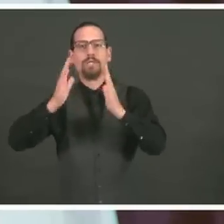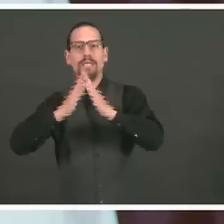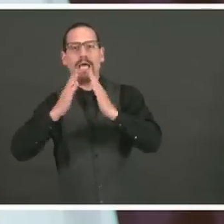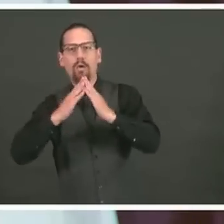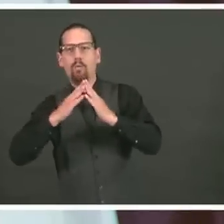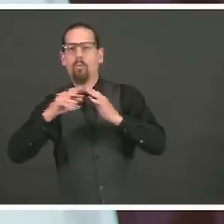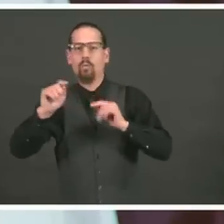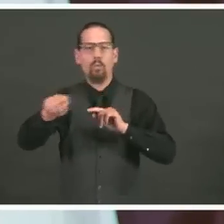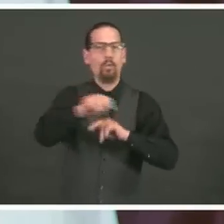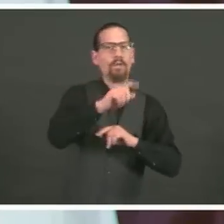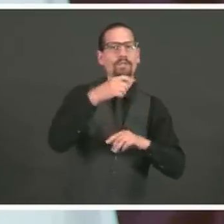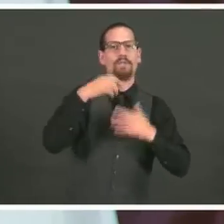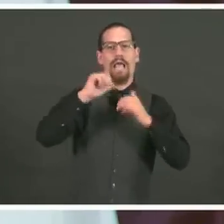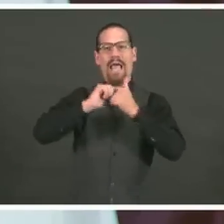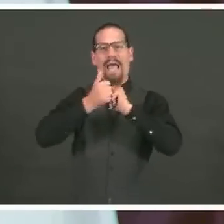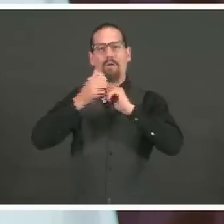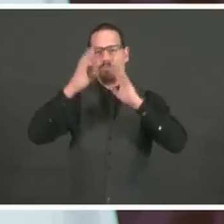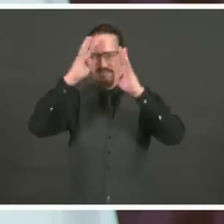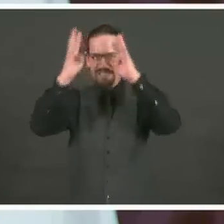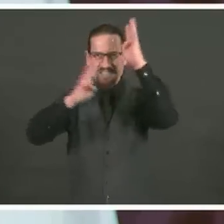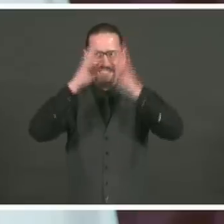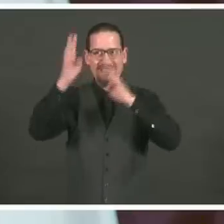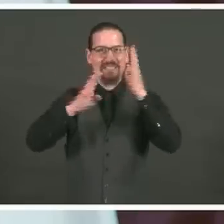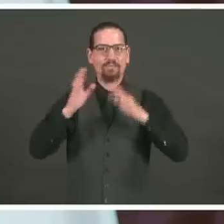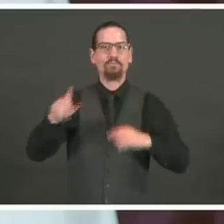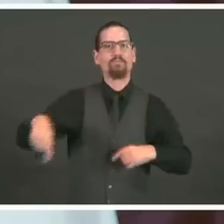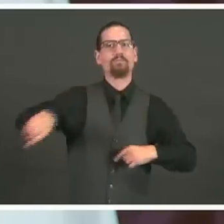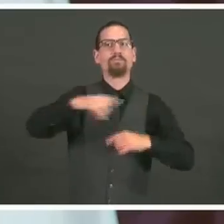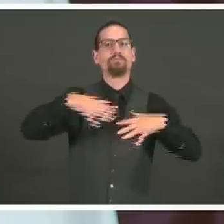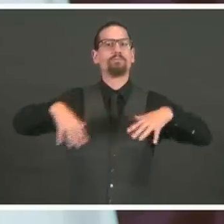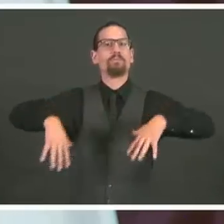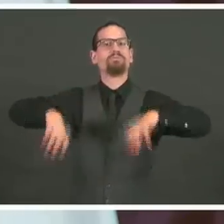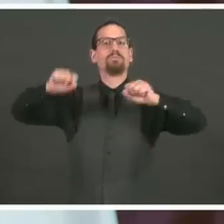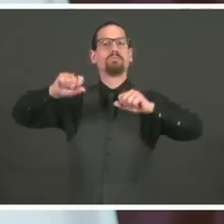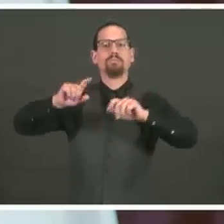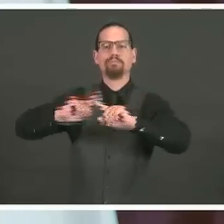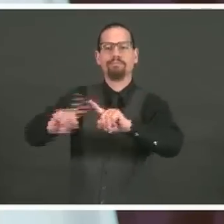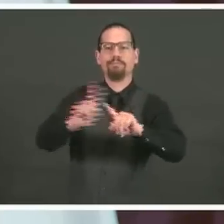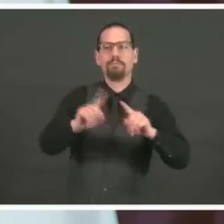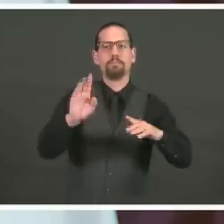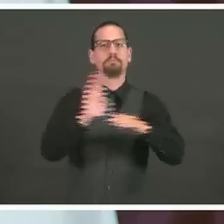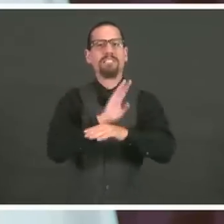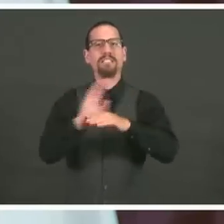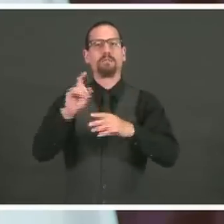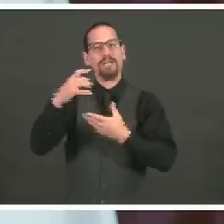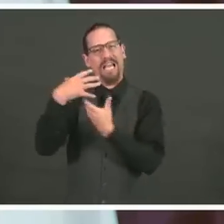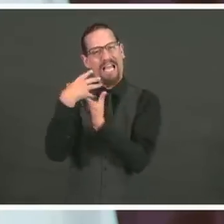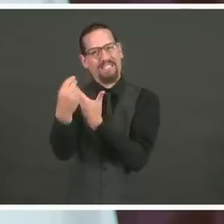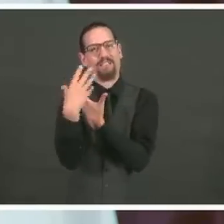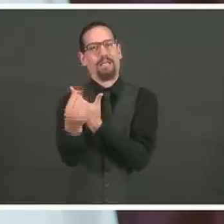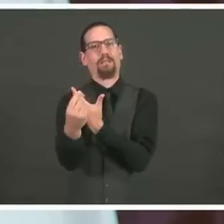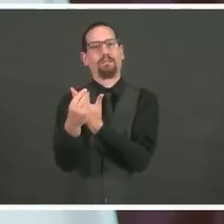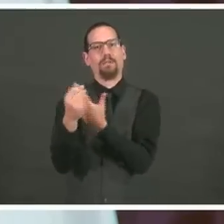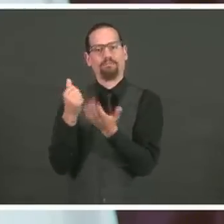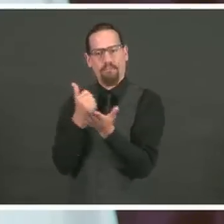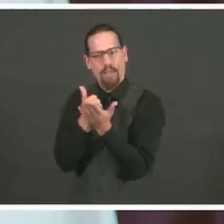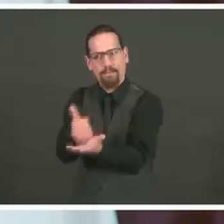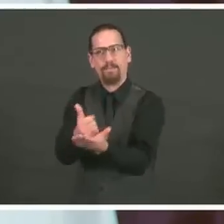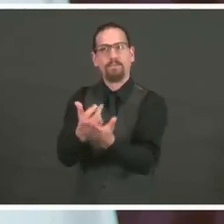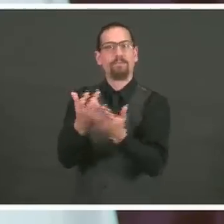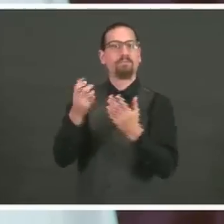creative ideas to move activities outdoors. And we're going to be putting a little bit of funding behind it as well